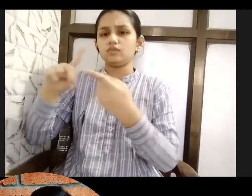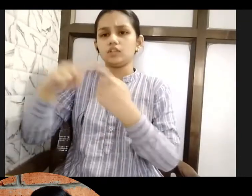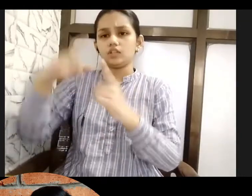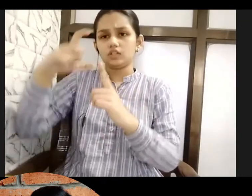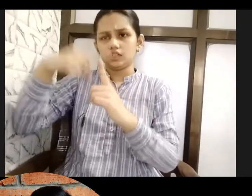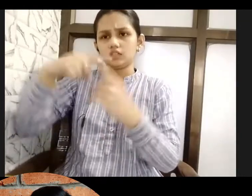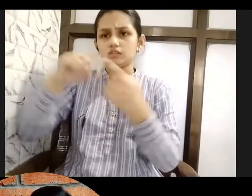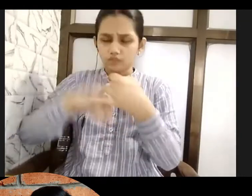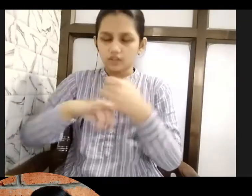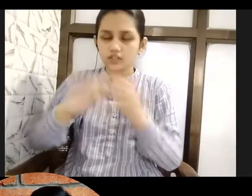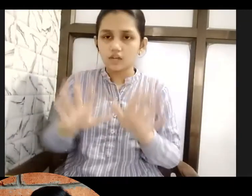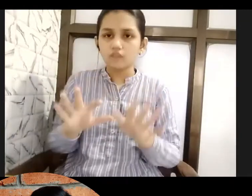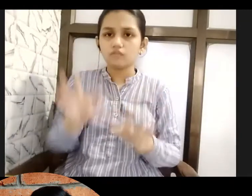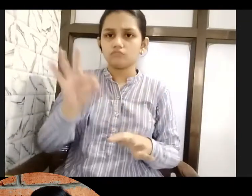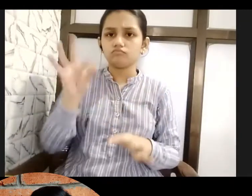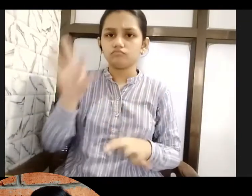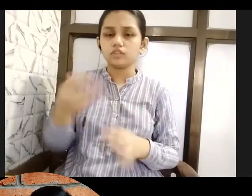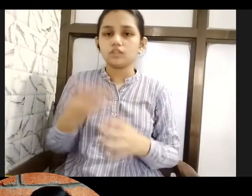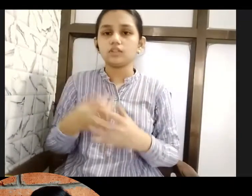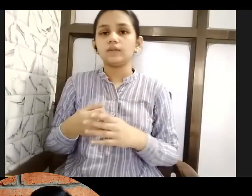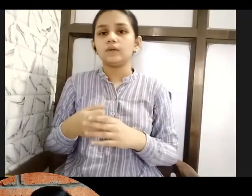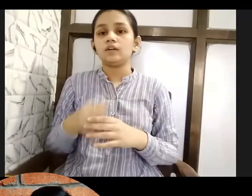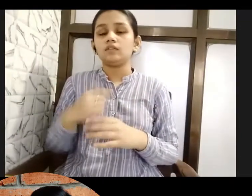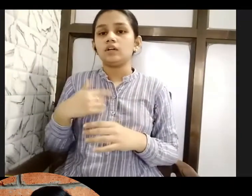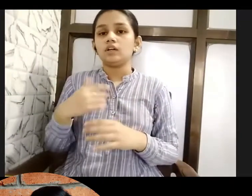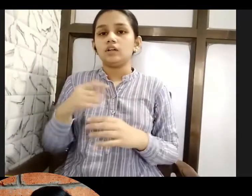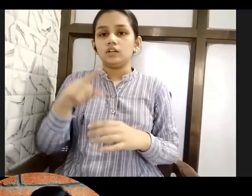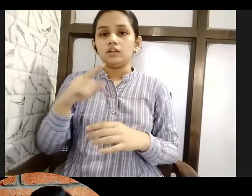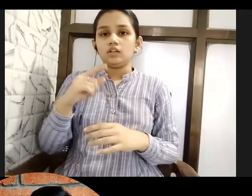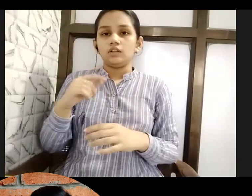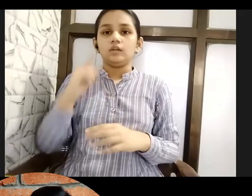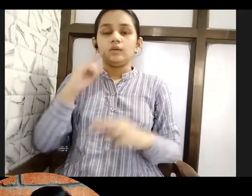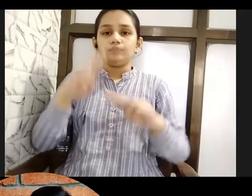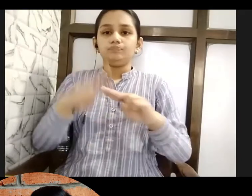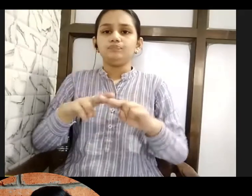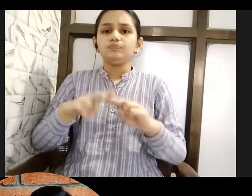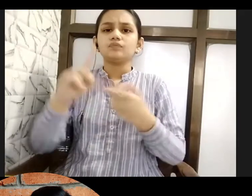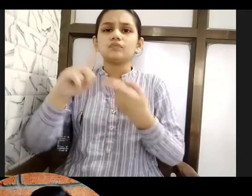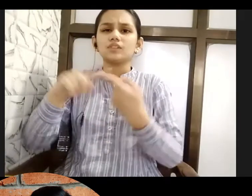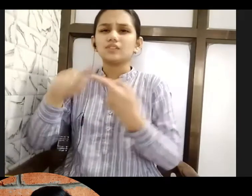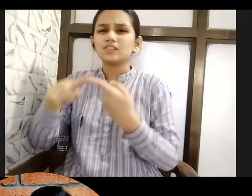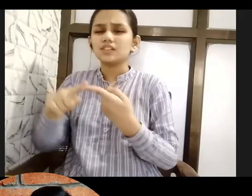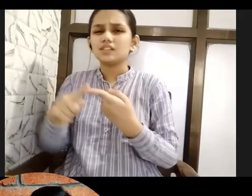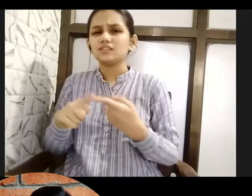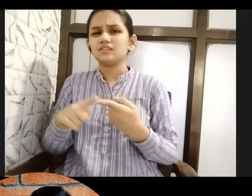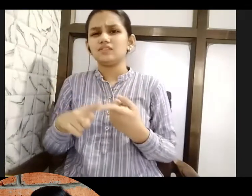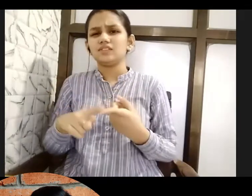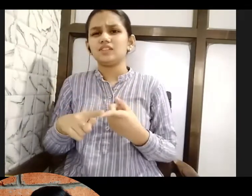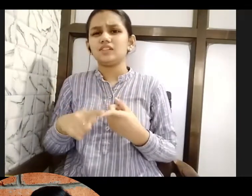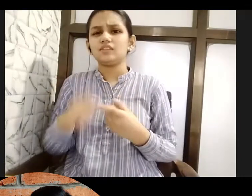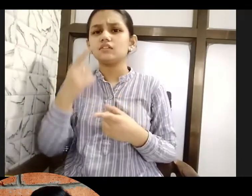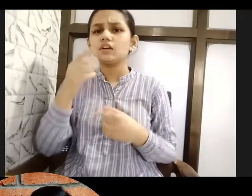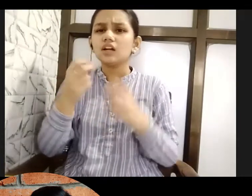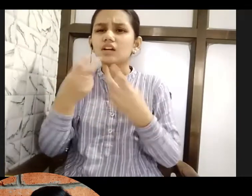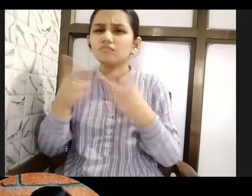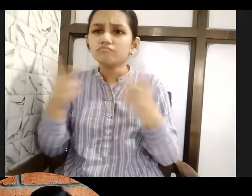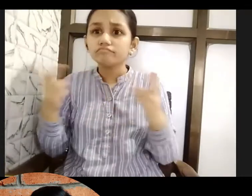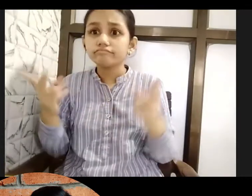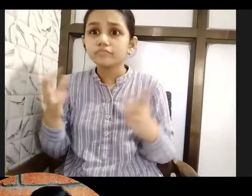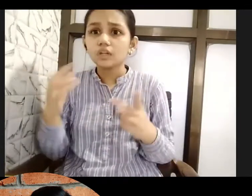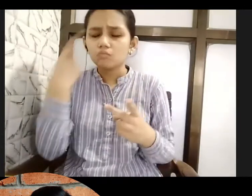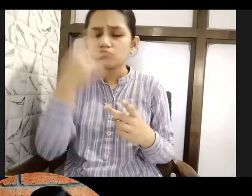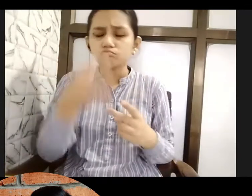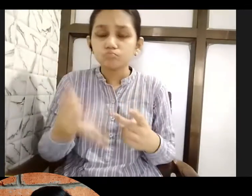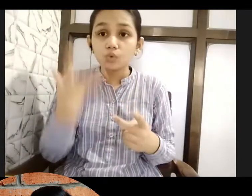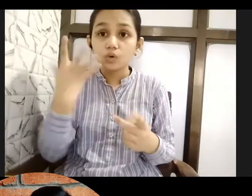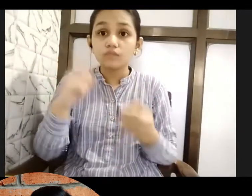effects. Yeah. If I come to effects, it will show me some special effects over here. So you know how you have